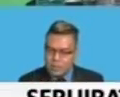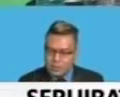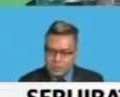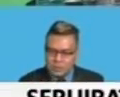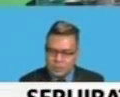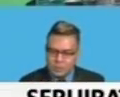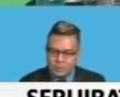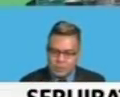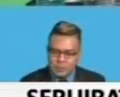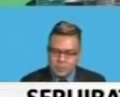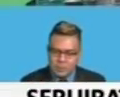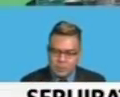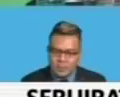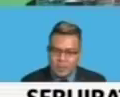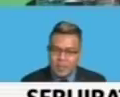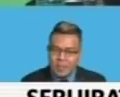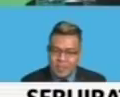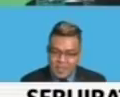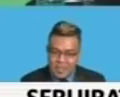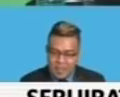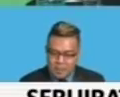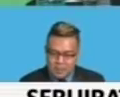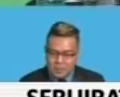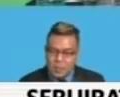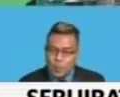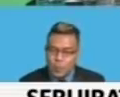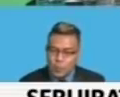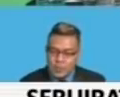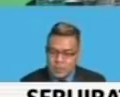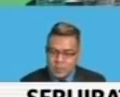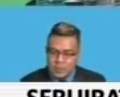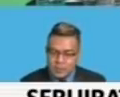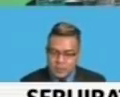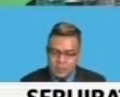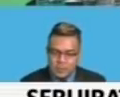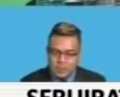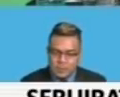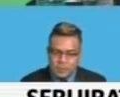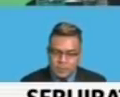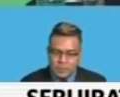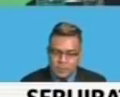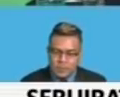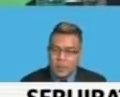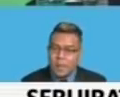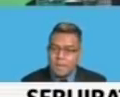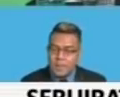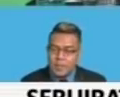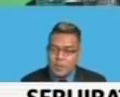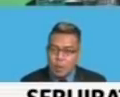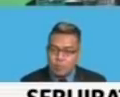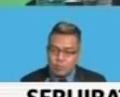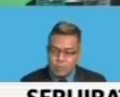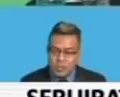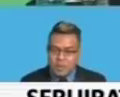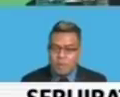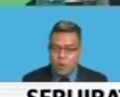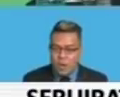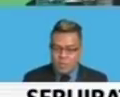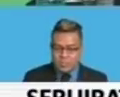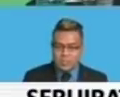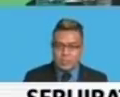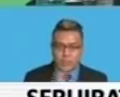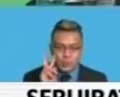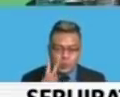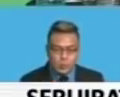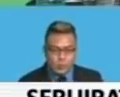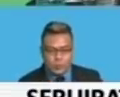the gaps, the weaknesses that we have in place. But the opportunity is for us to look